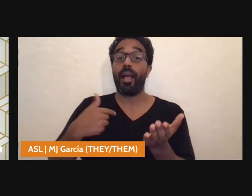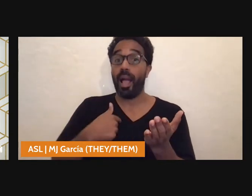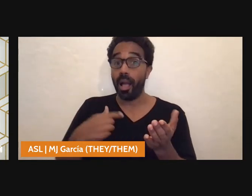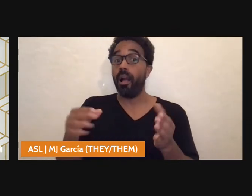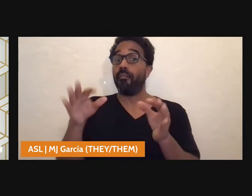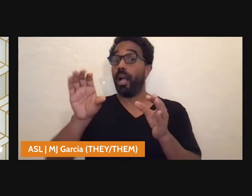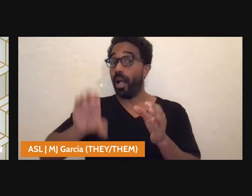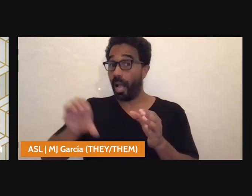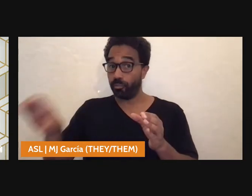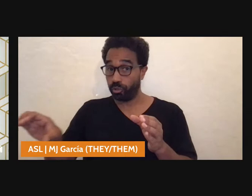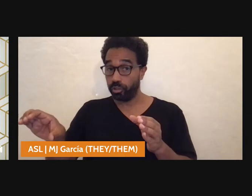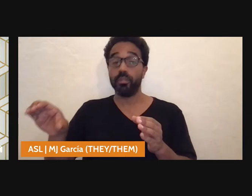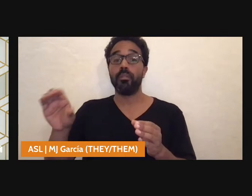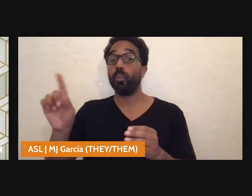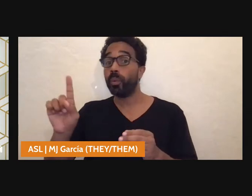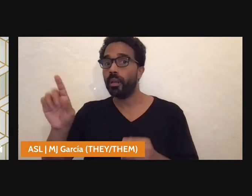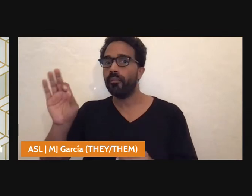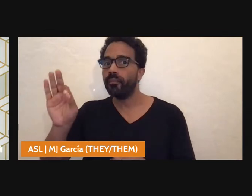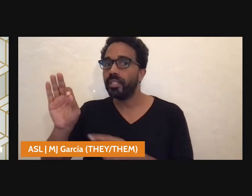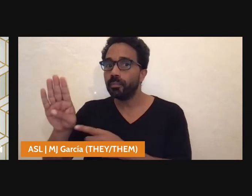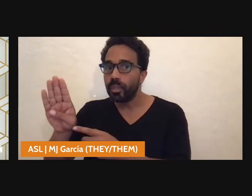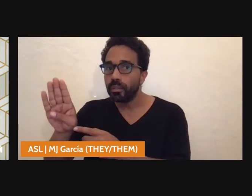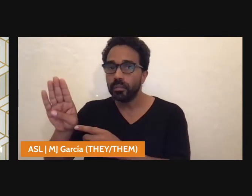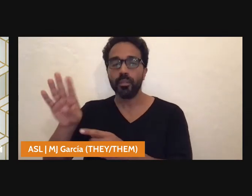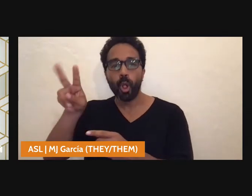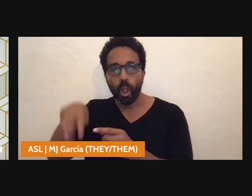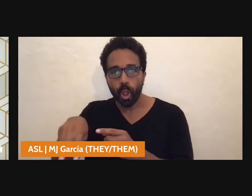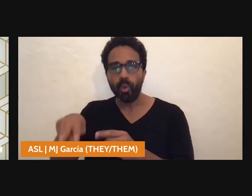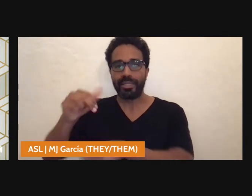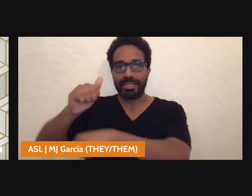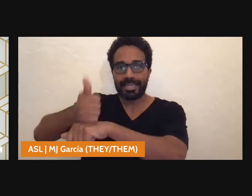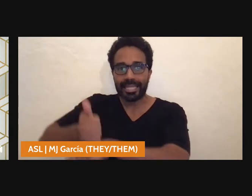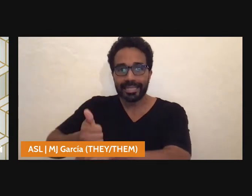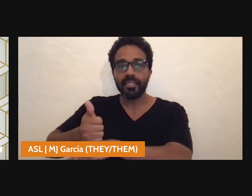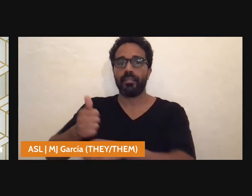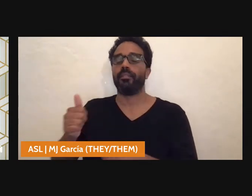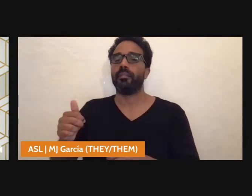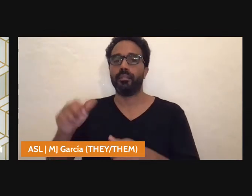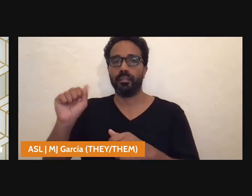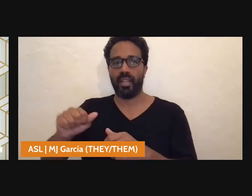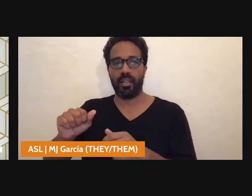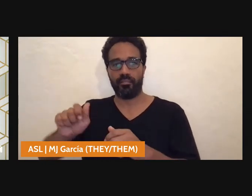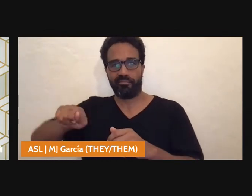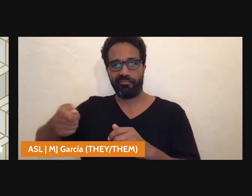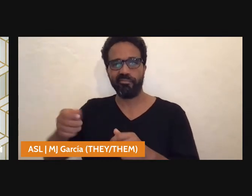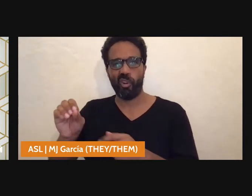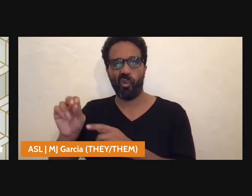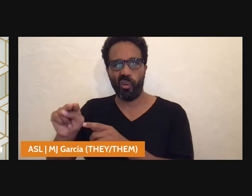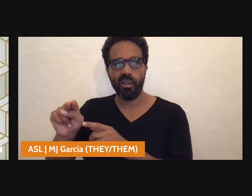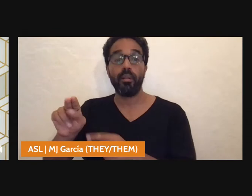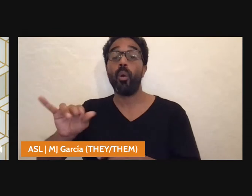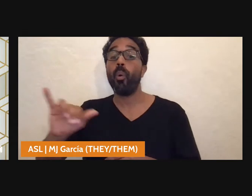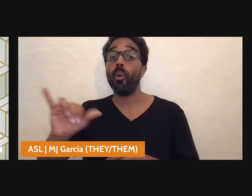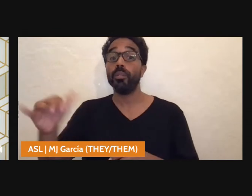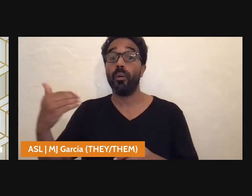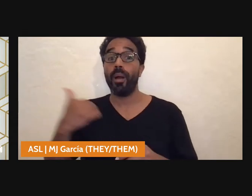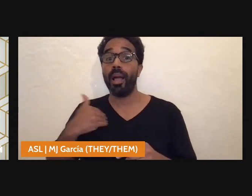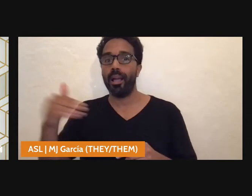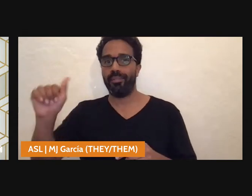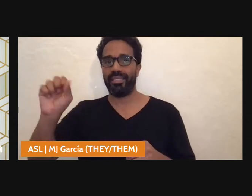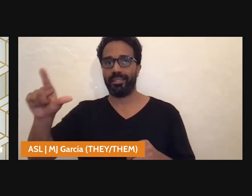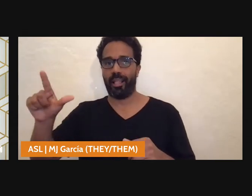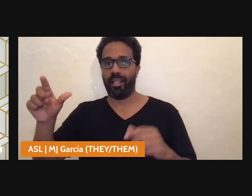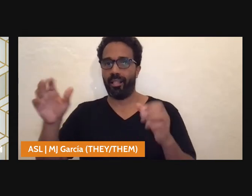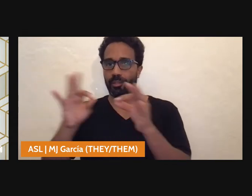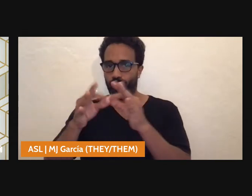Facebook. Please turn them on in your settings. We also have ASL interpretation. One of our